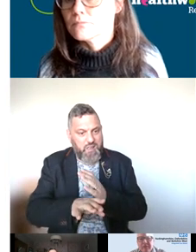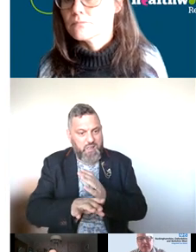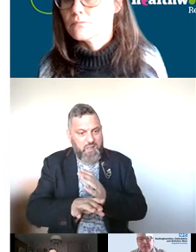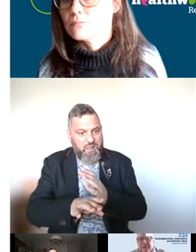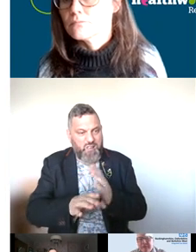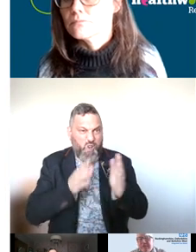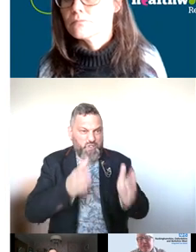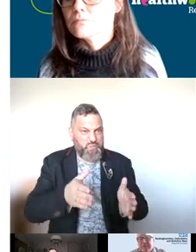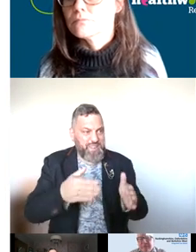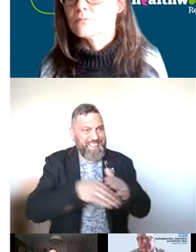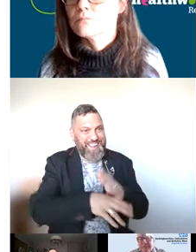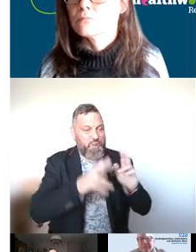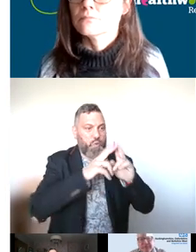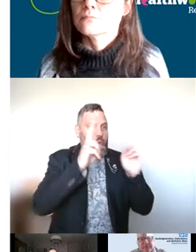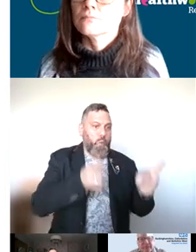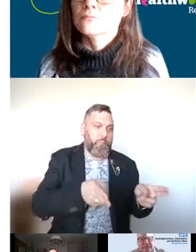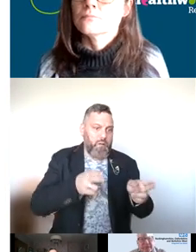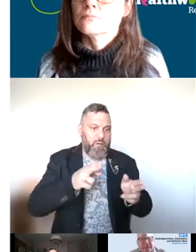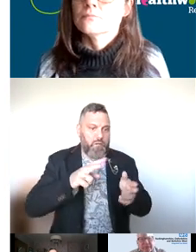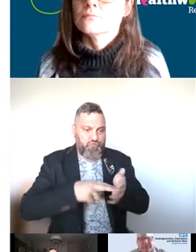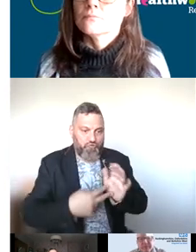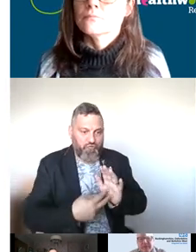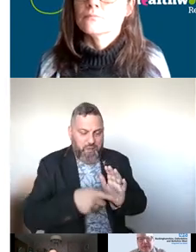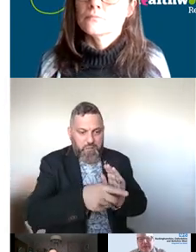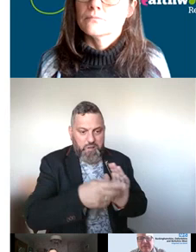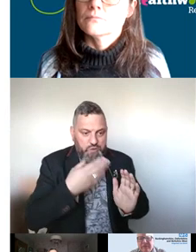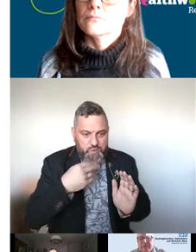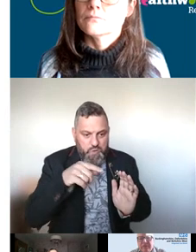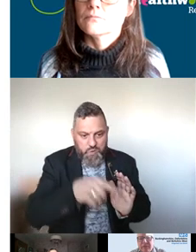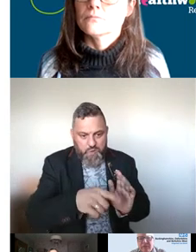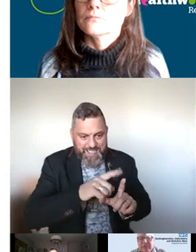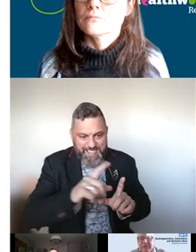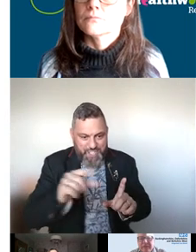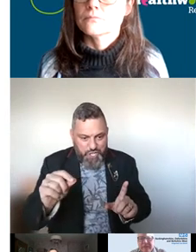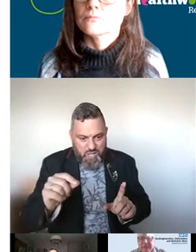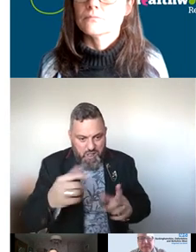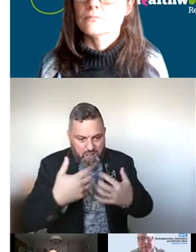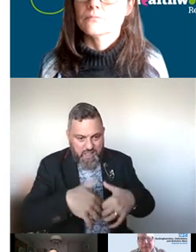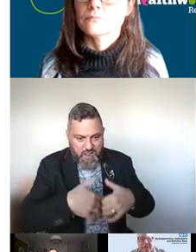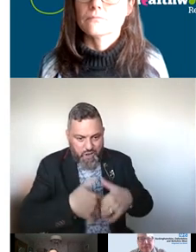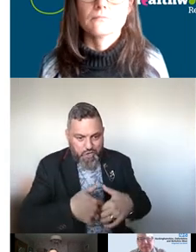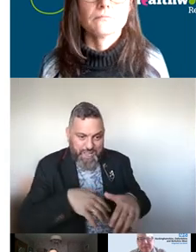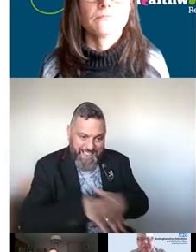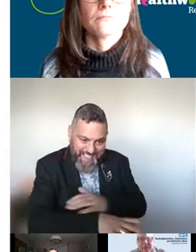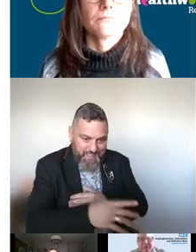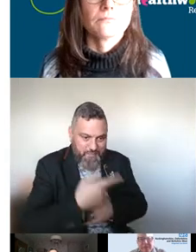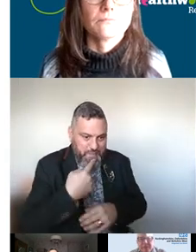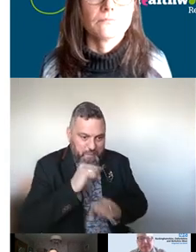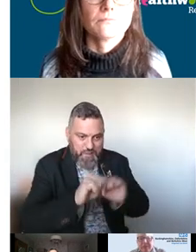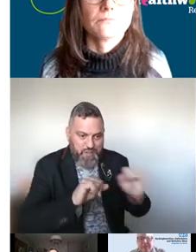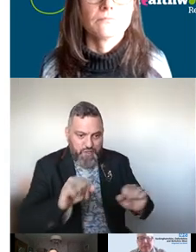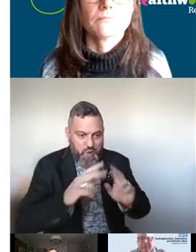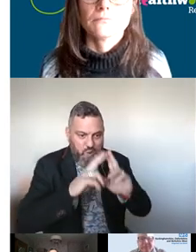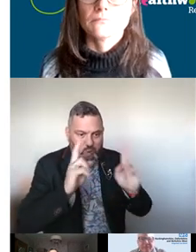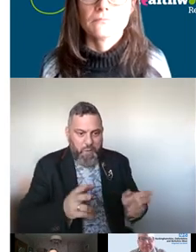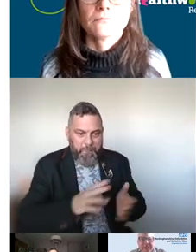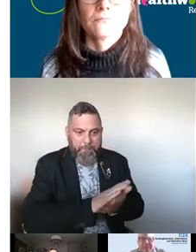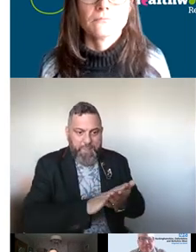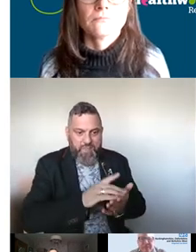home programme that is driven by digital technology. By having the digital technology in people's homes, it allows them to sort